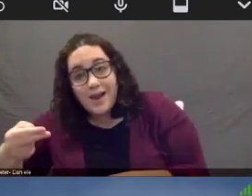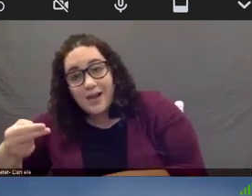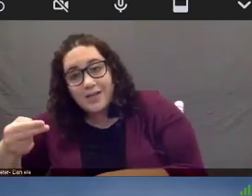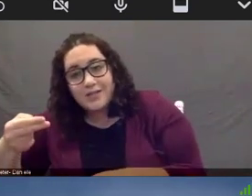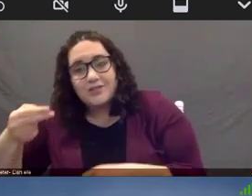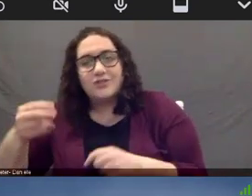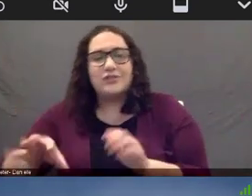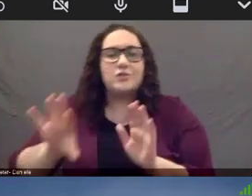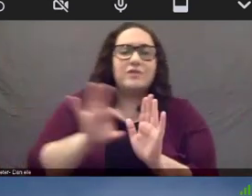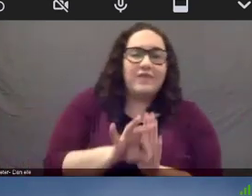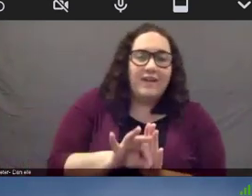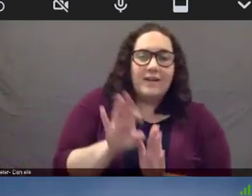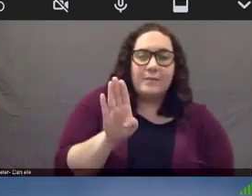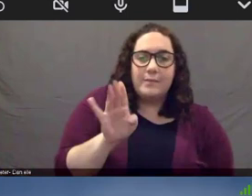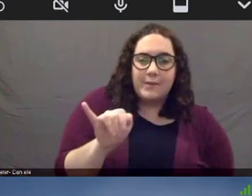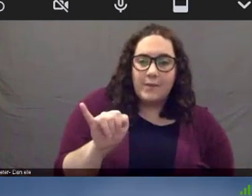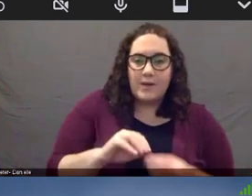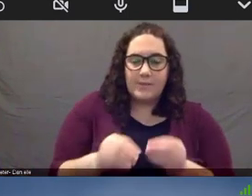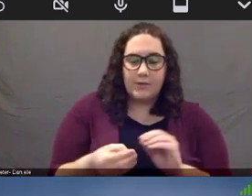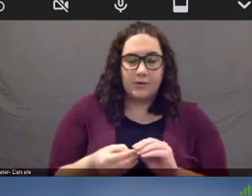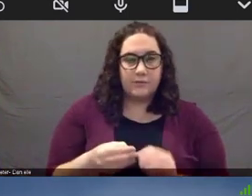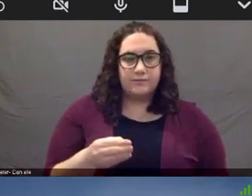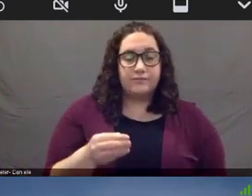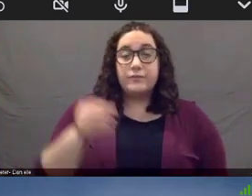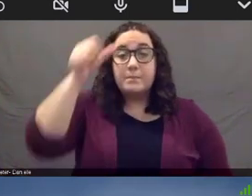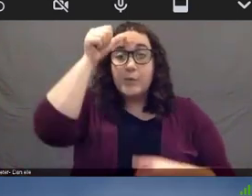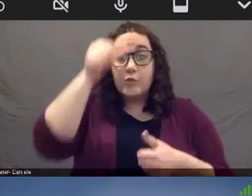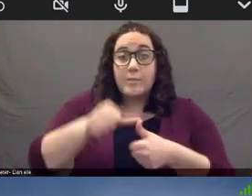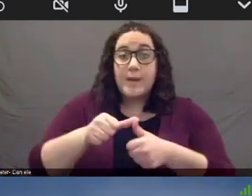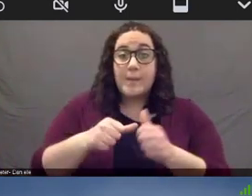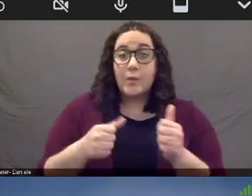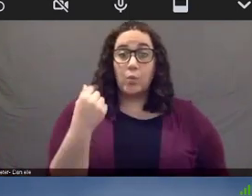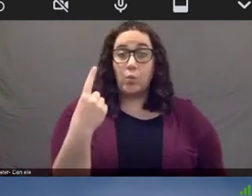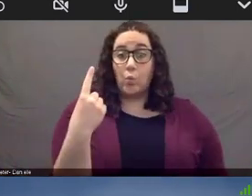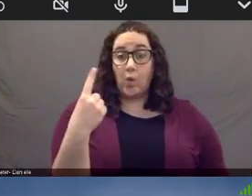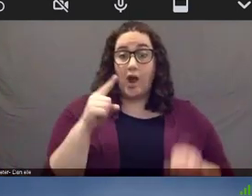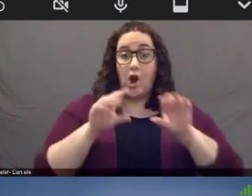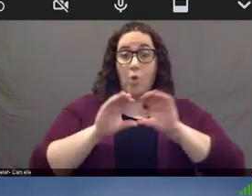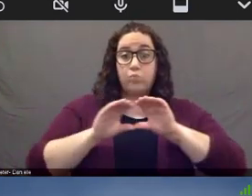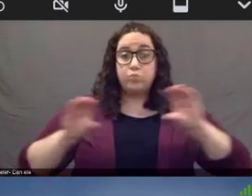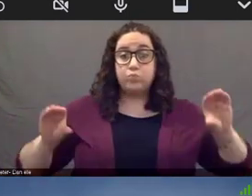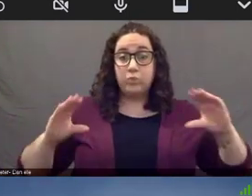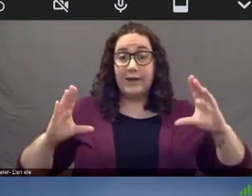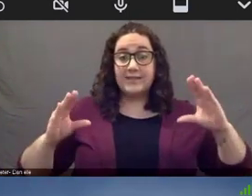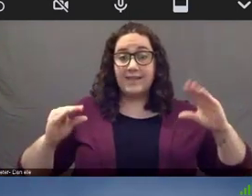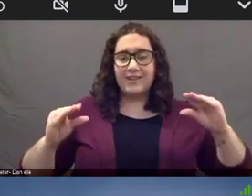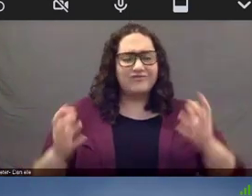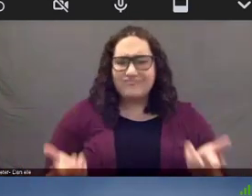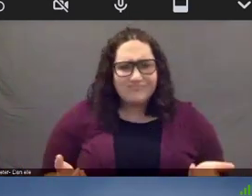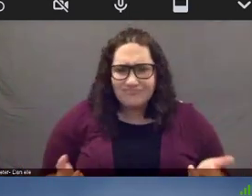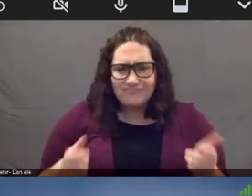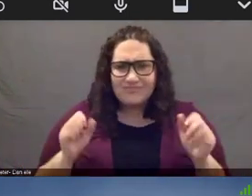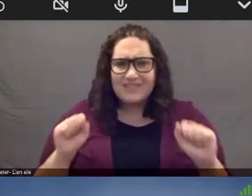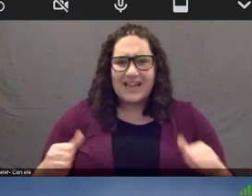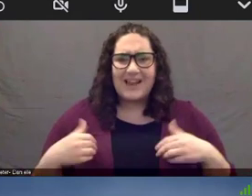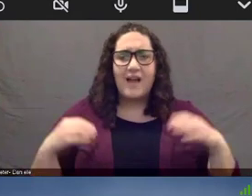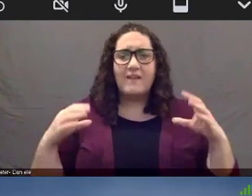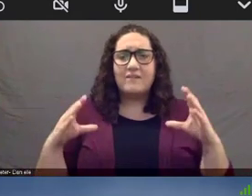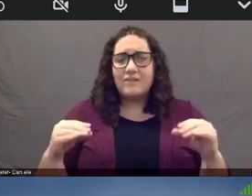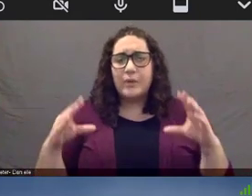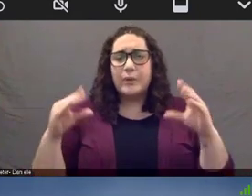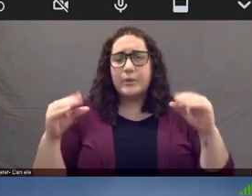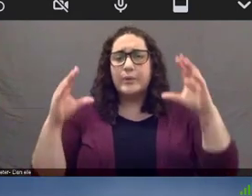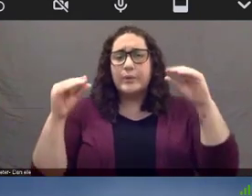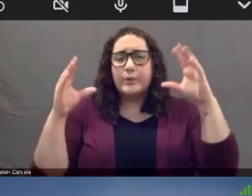of insulation, so we can find an effective heat transfer coefficient, or capital U, right? So if we define our BO number by capital